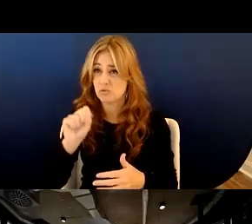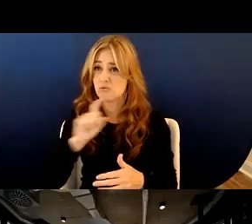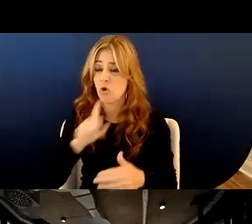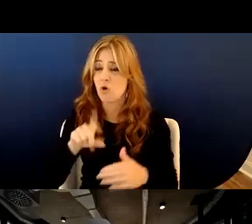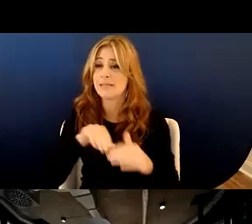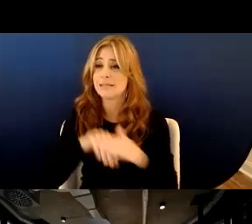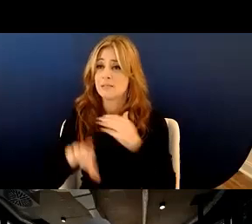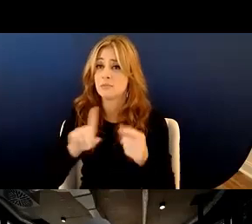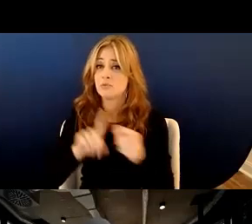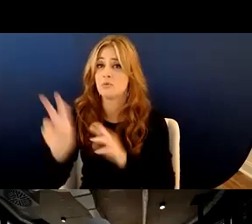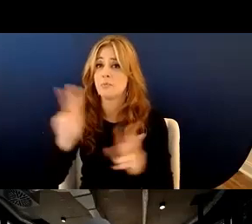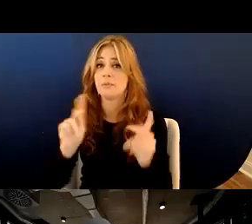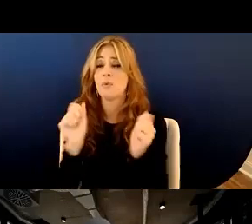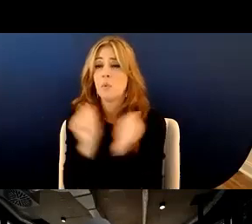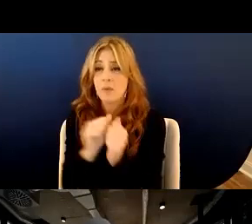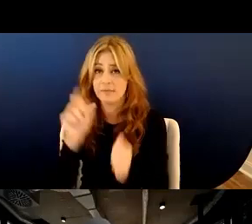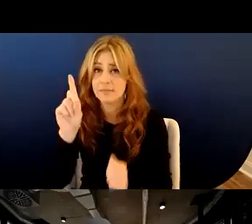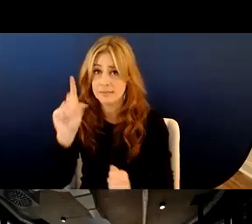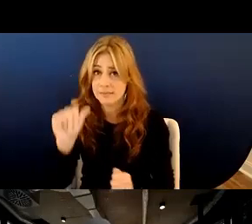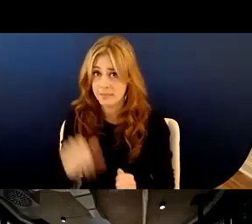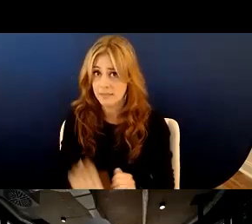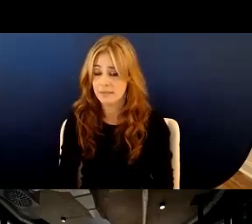disabilities.